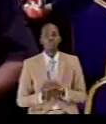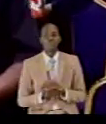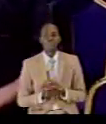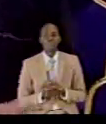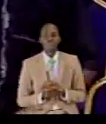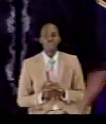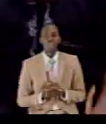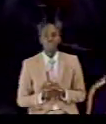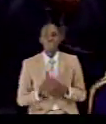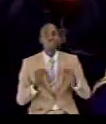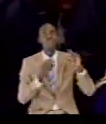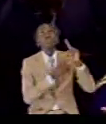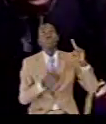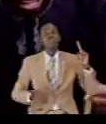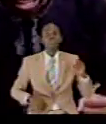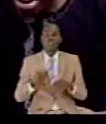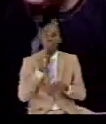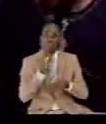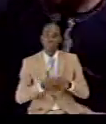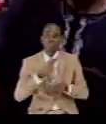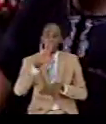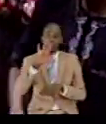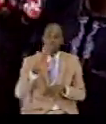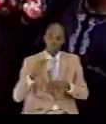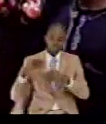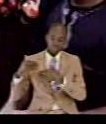The Lord is on your side. Praise him.